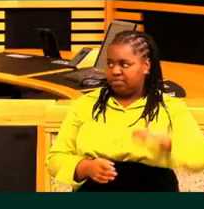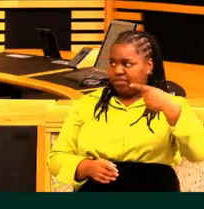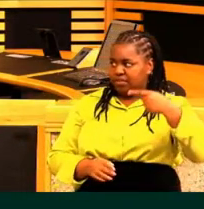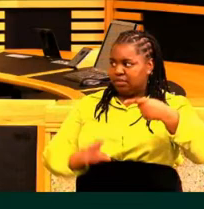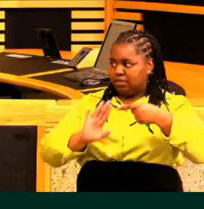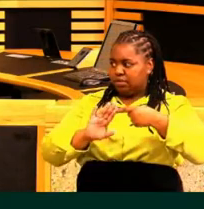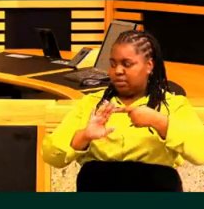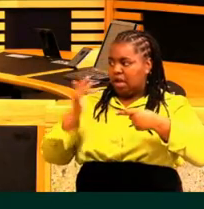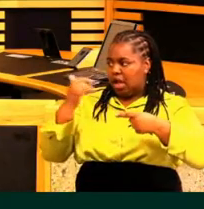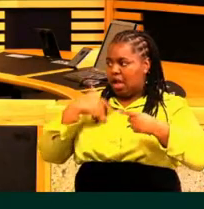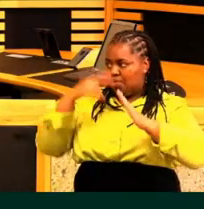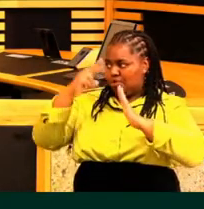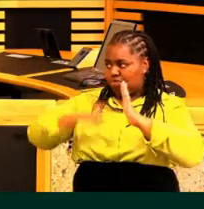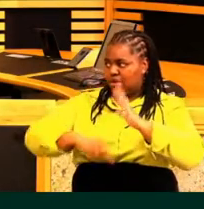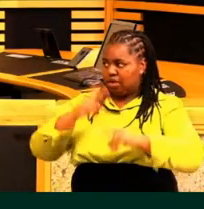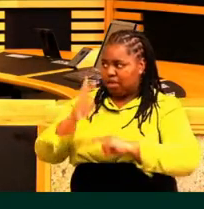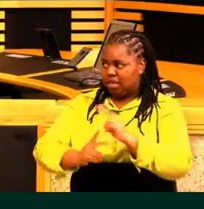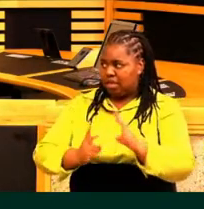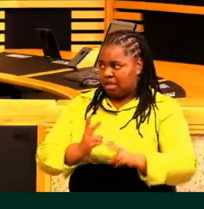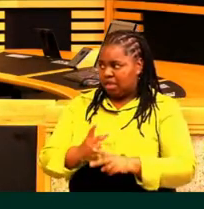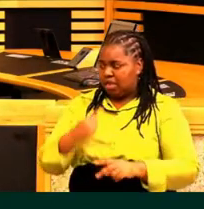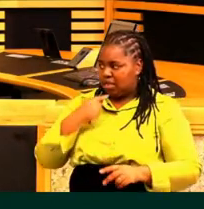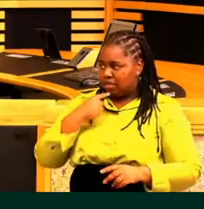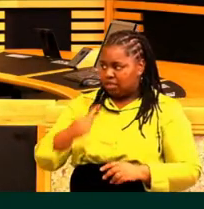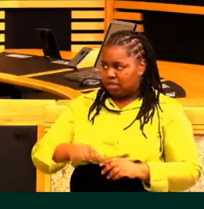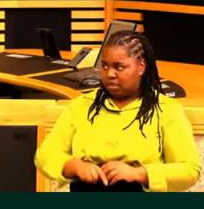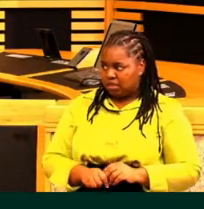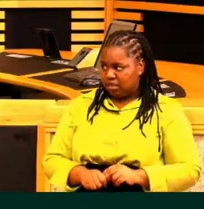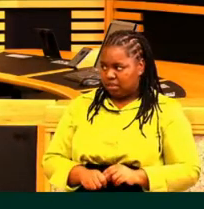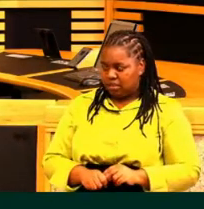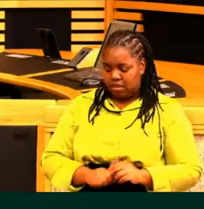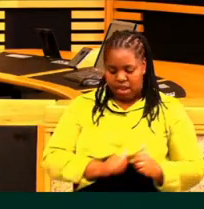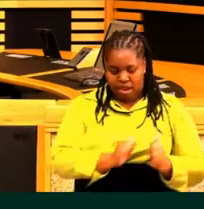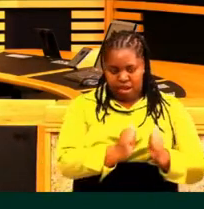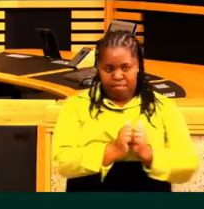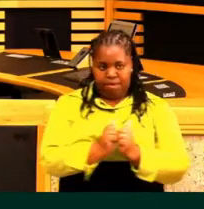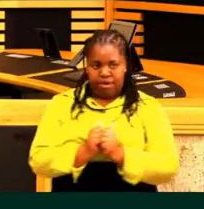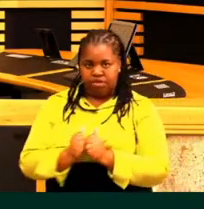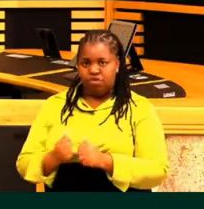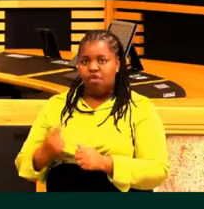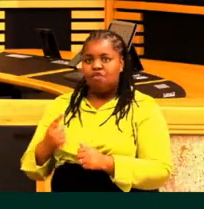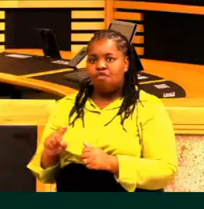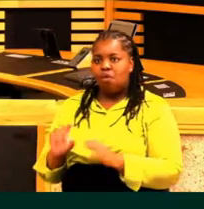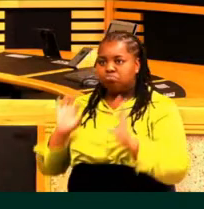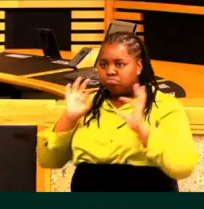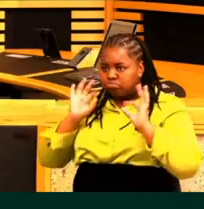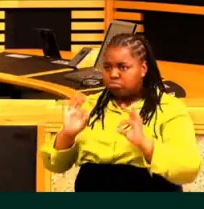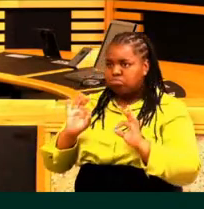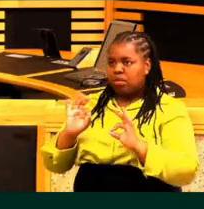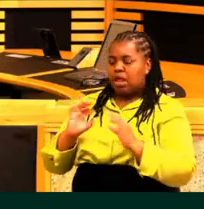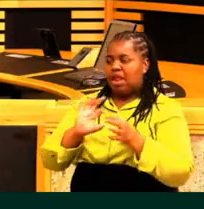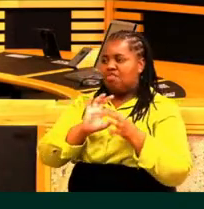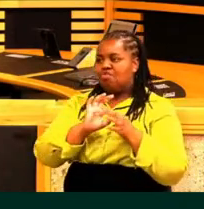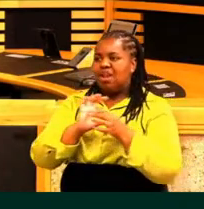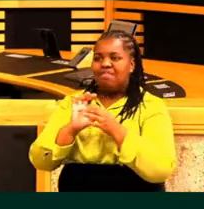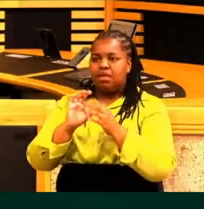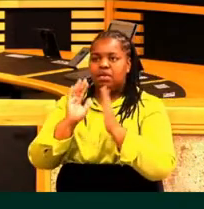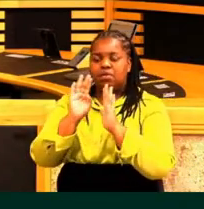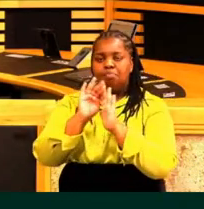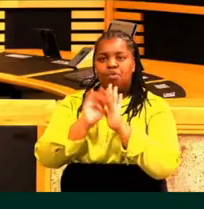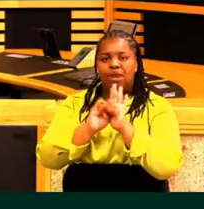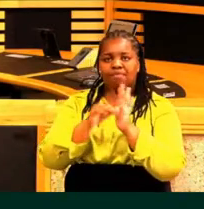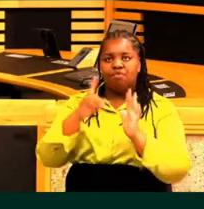so I'll just read it again it says partnership for efficient and relevant programs for